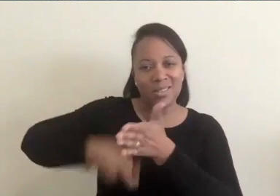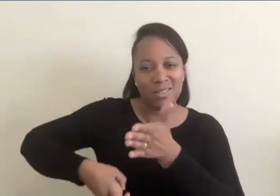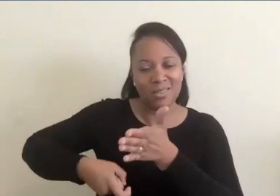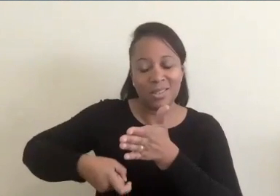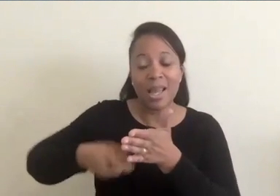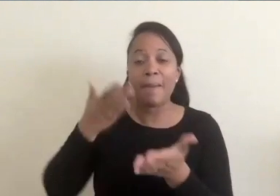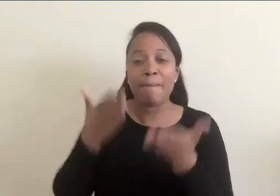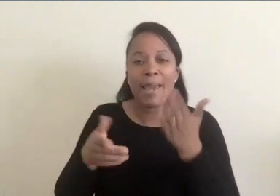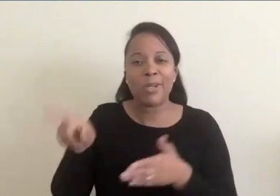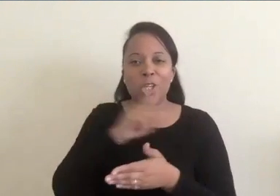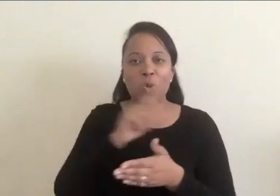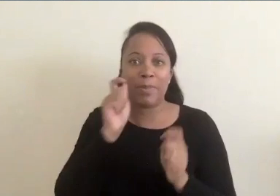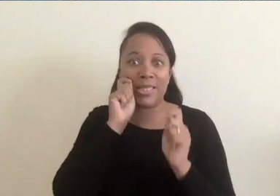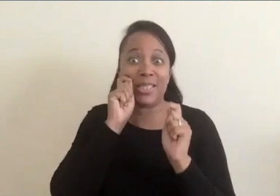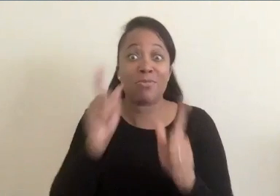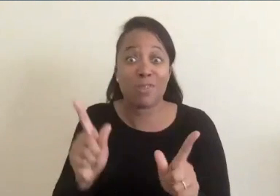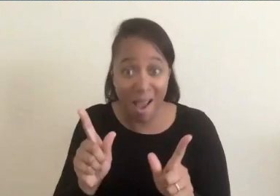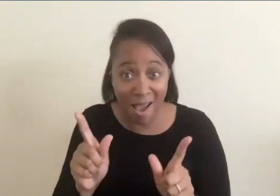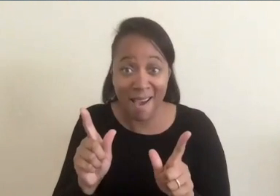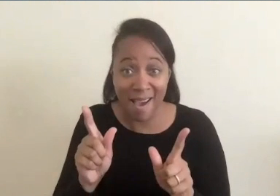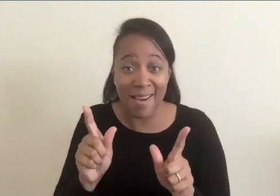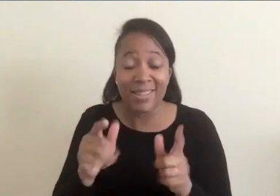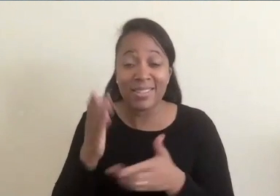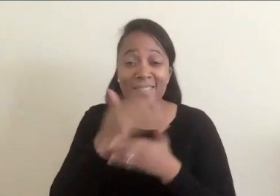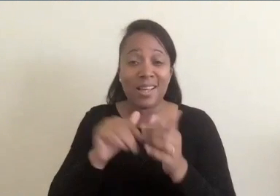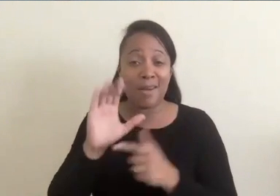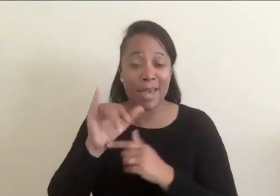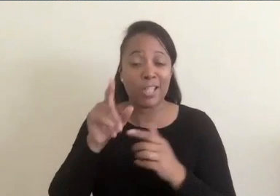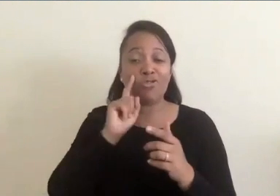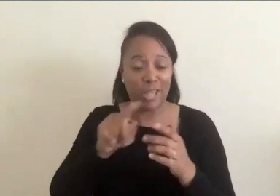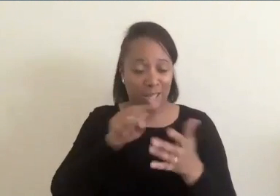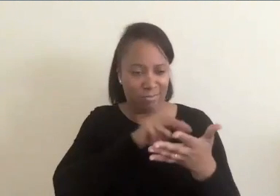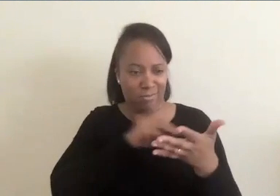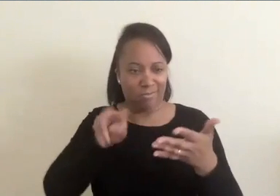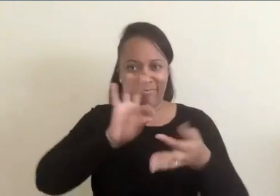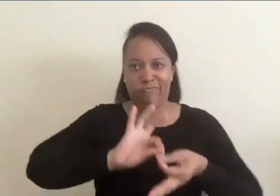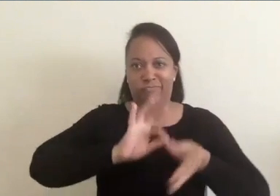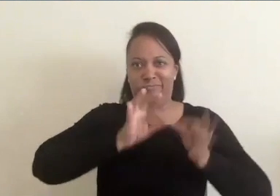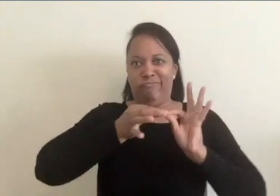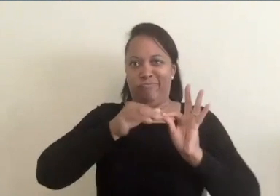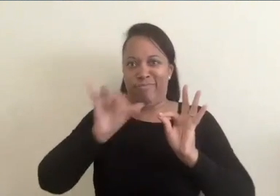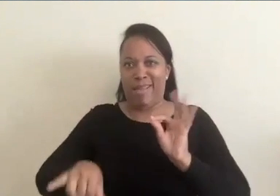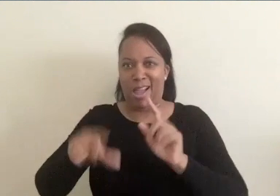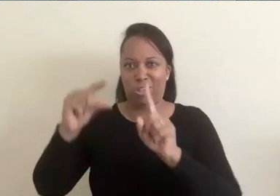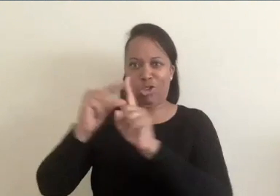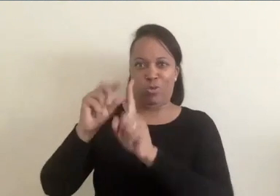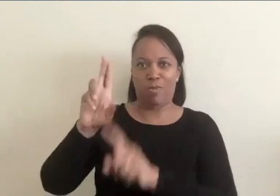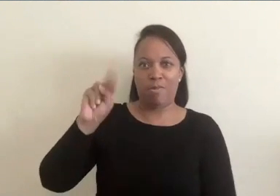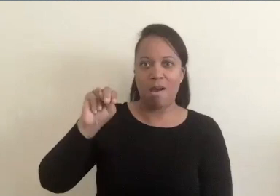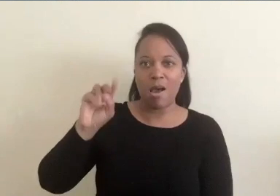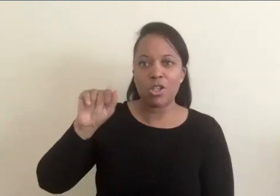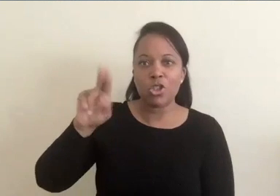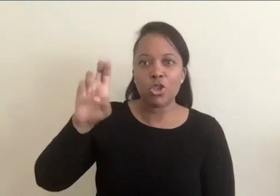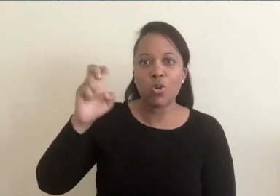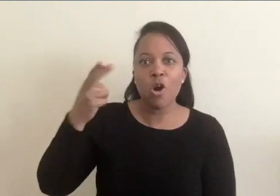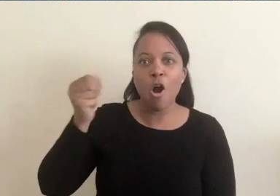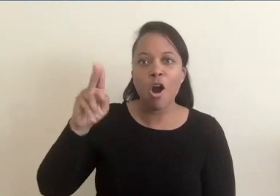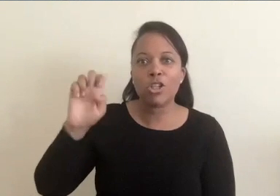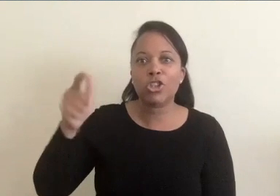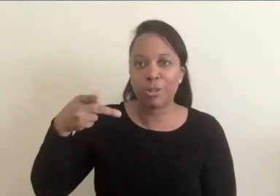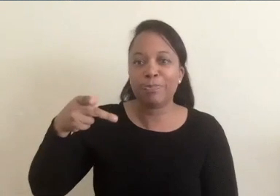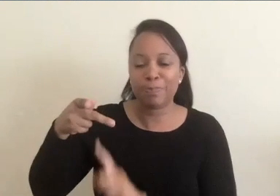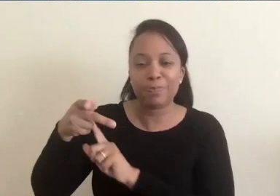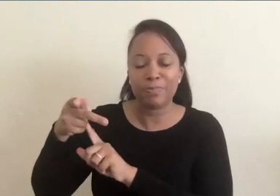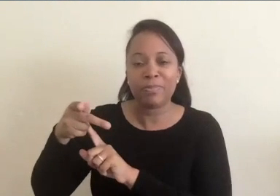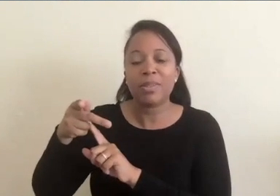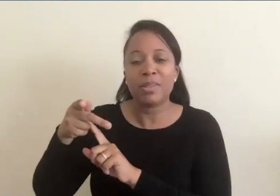you might be surprised at how some of the cases interpret undue hardship, that there could be a significant expense to the employer,